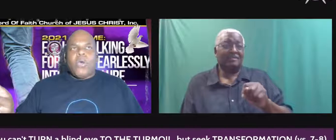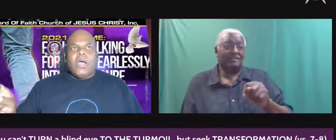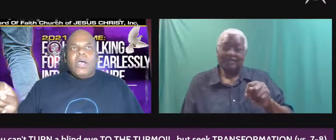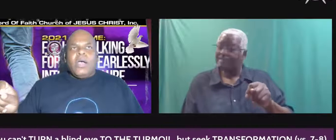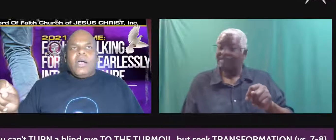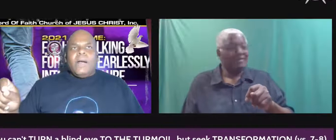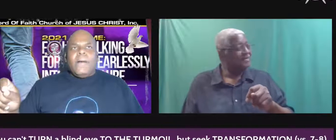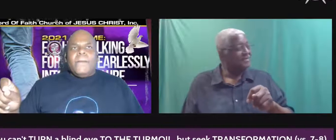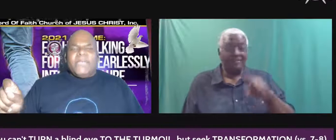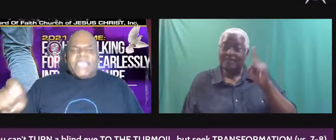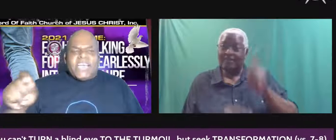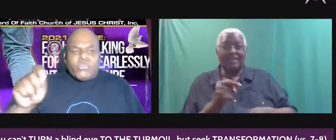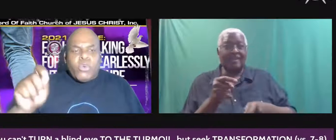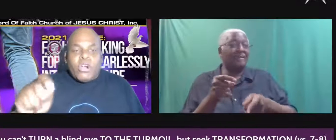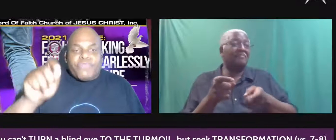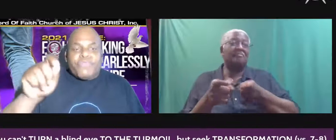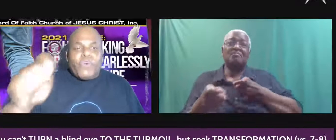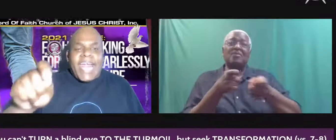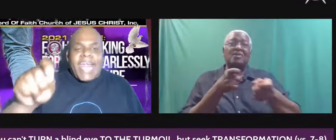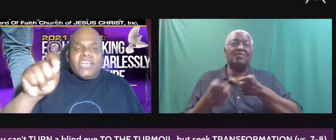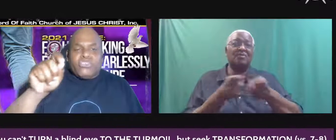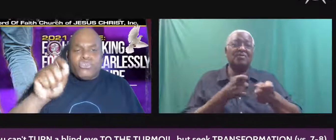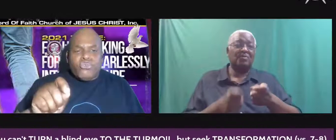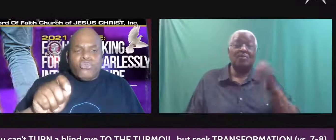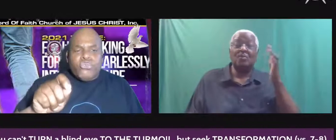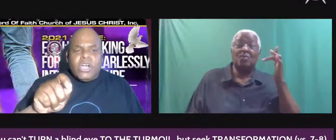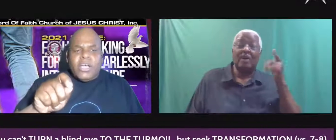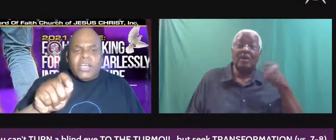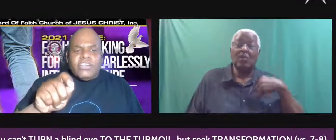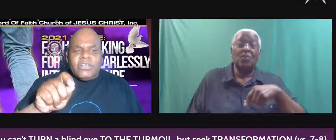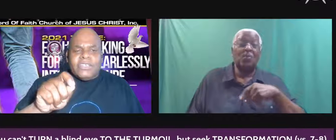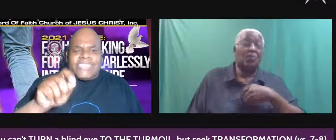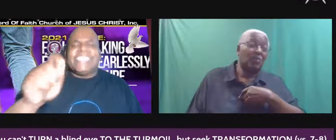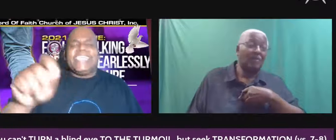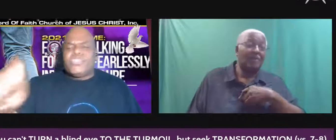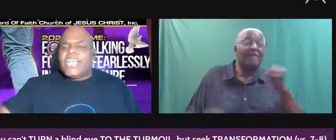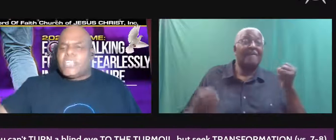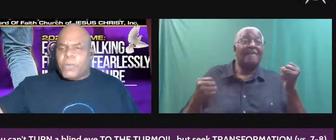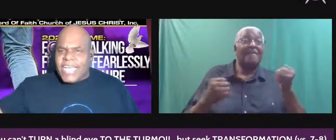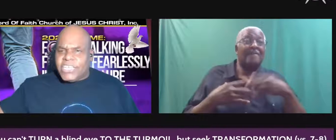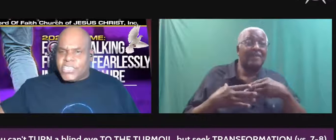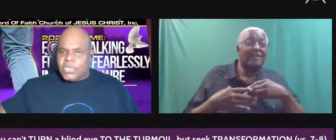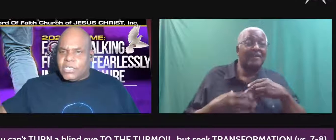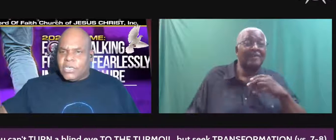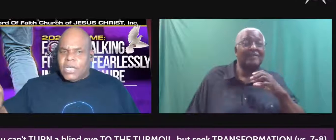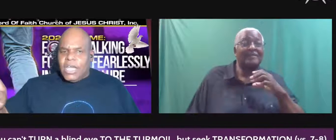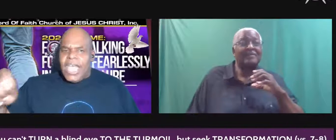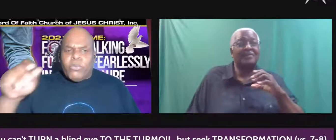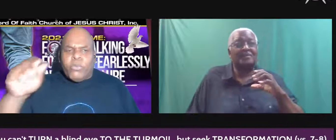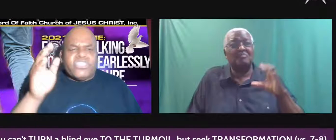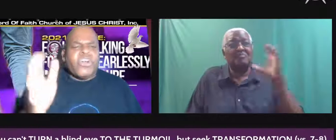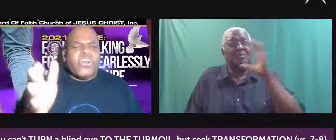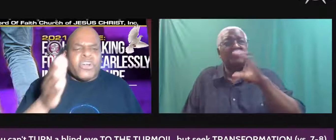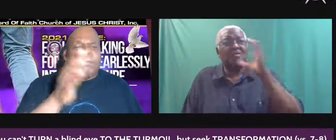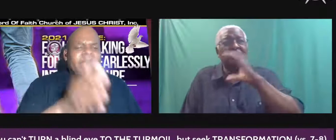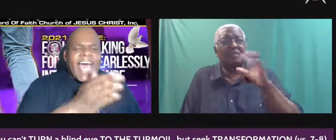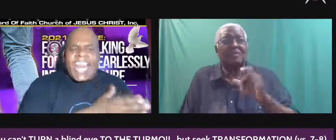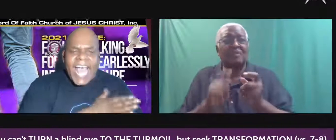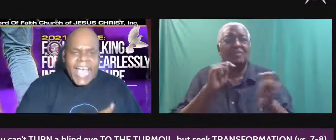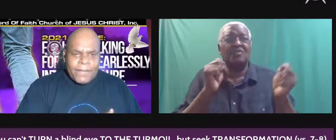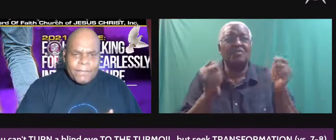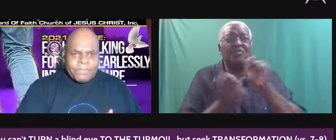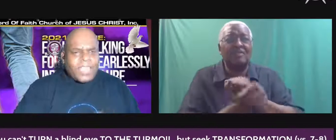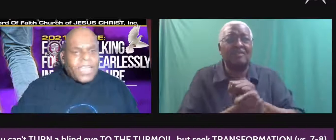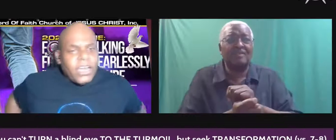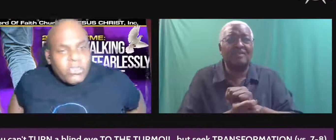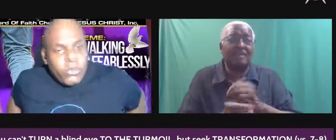control because we're afraid to seek transformation and we turn a